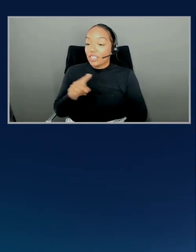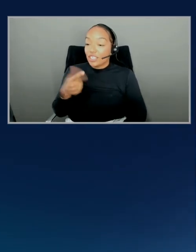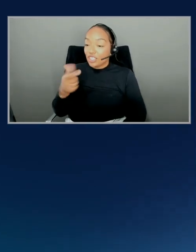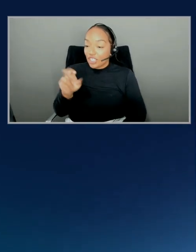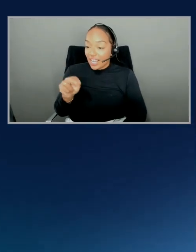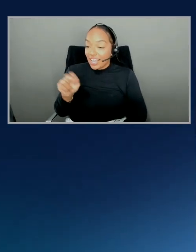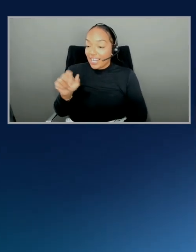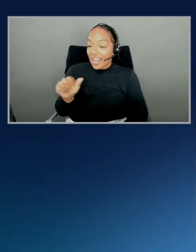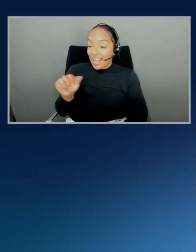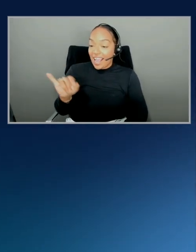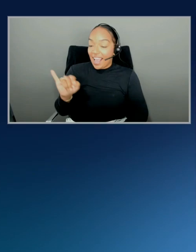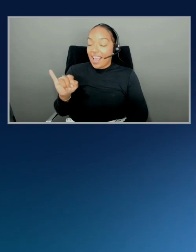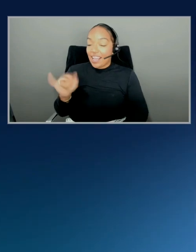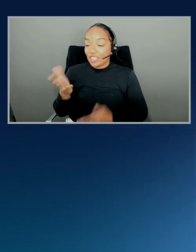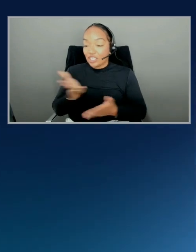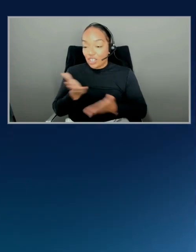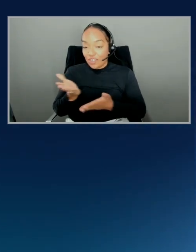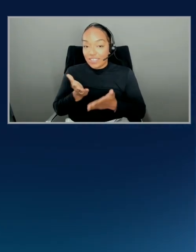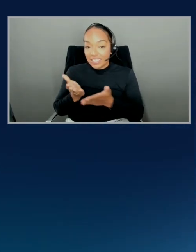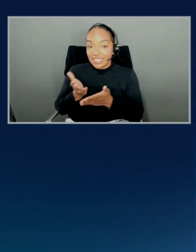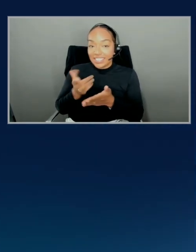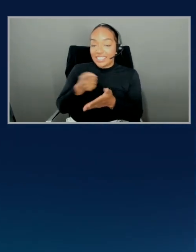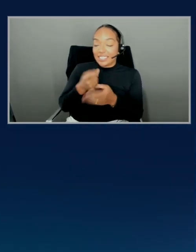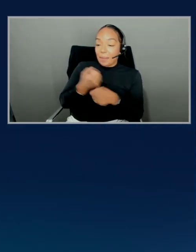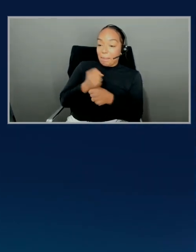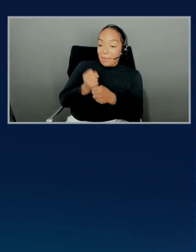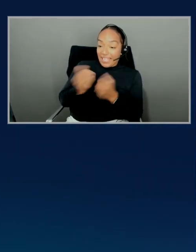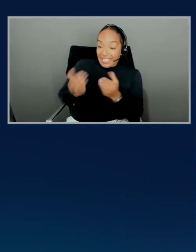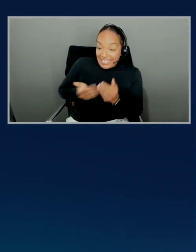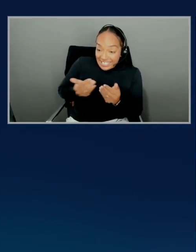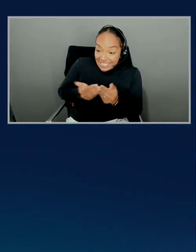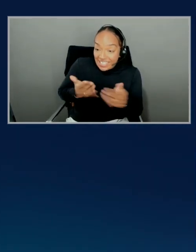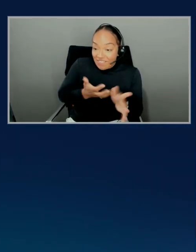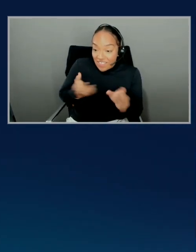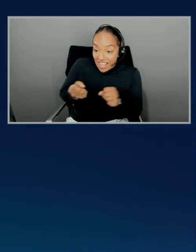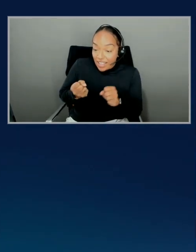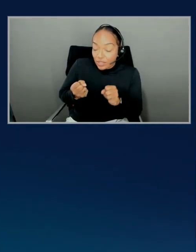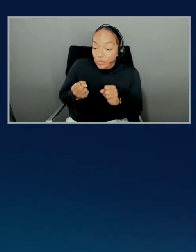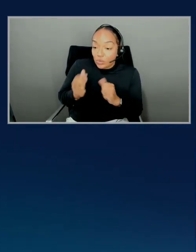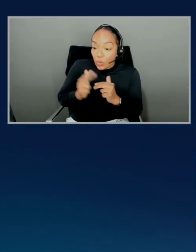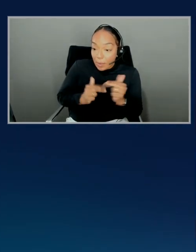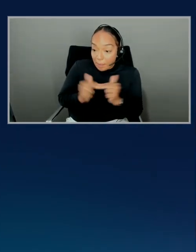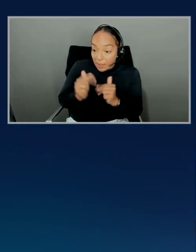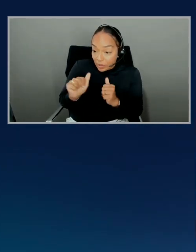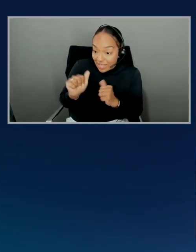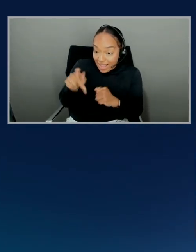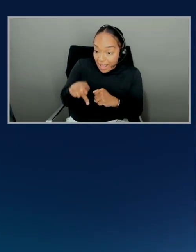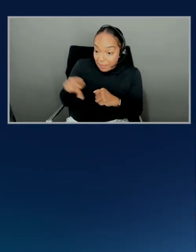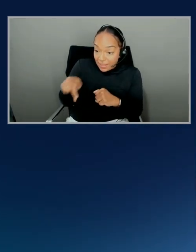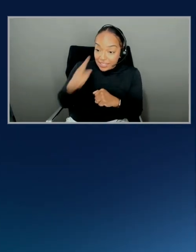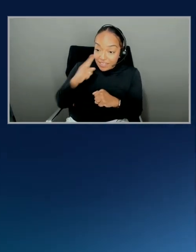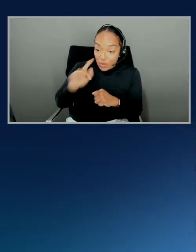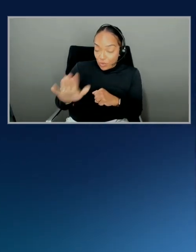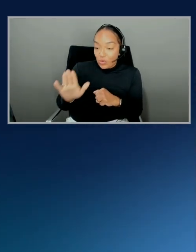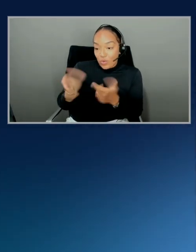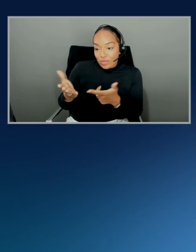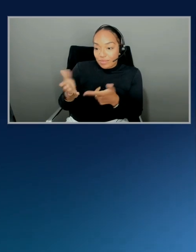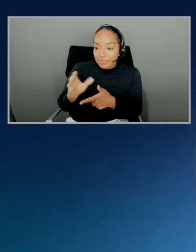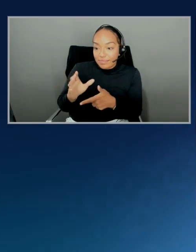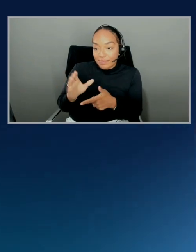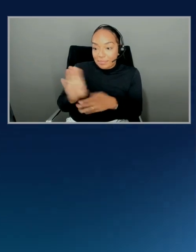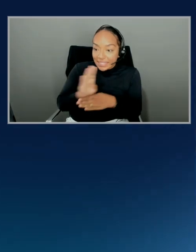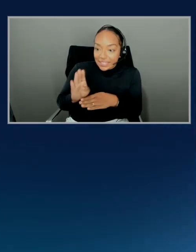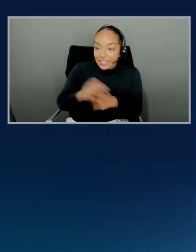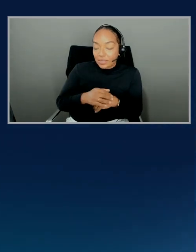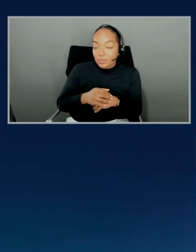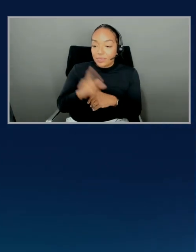AWS that makes it easy and fast to build applications for your enterprise. Wow. So these are business applications